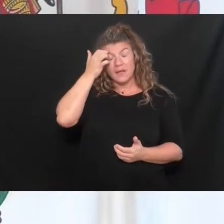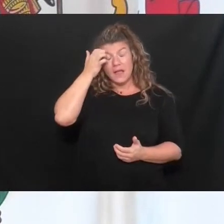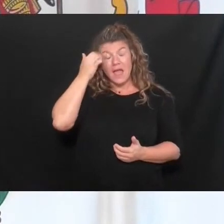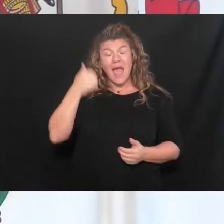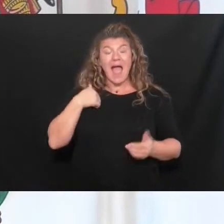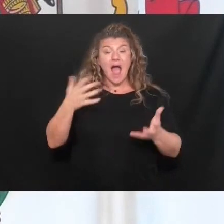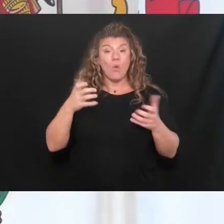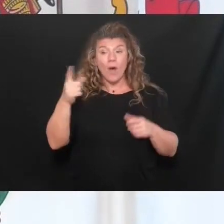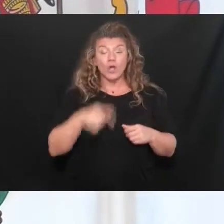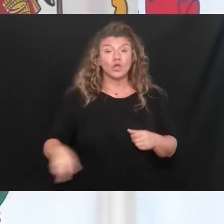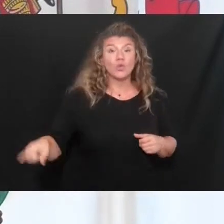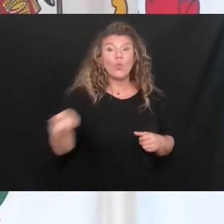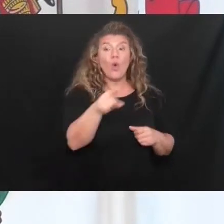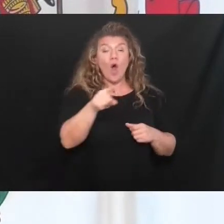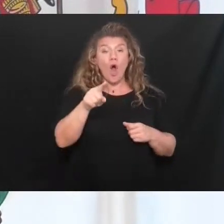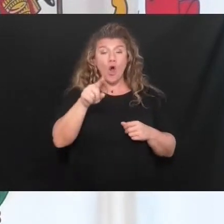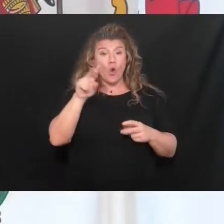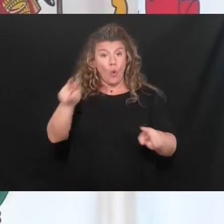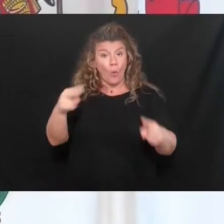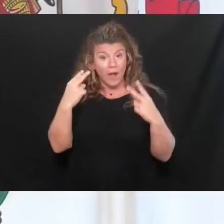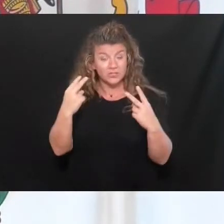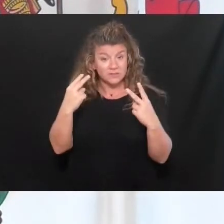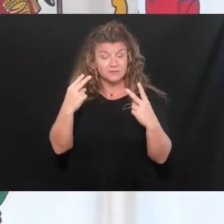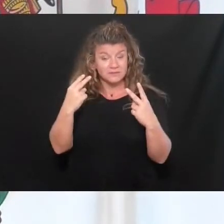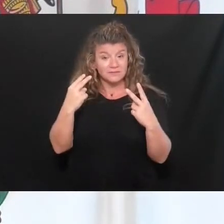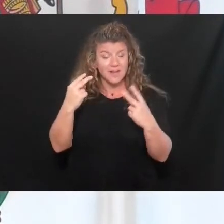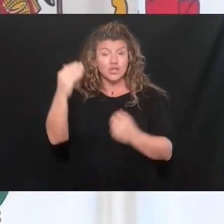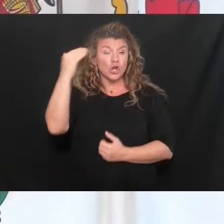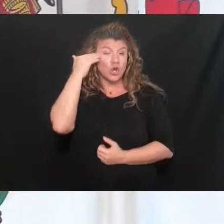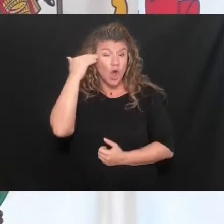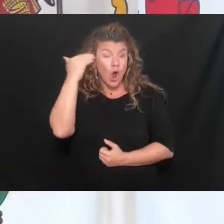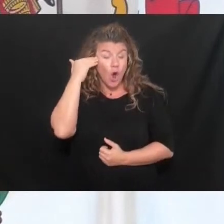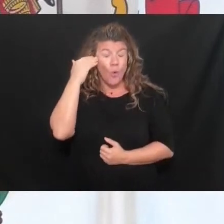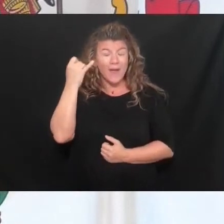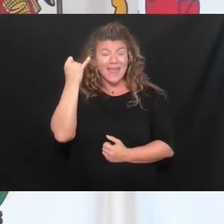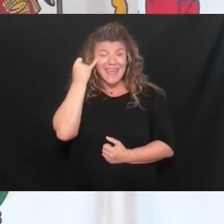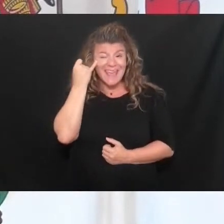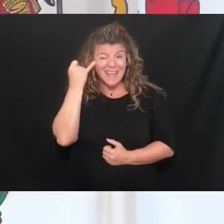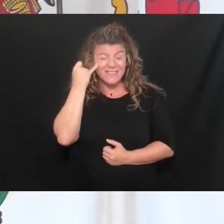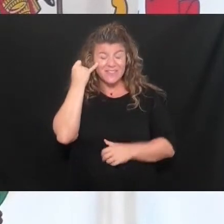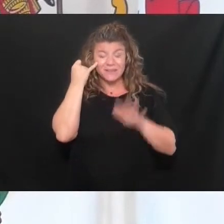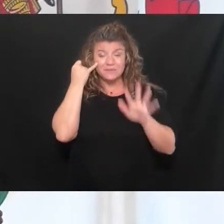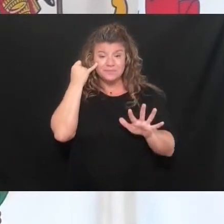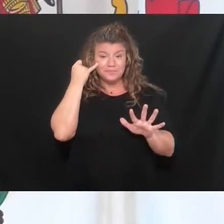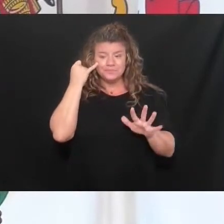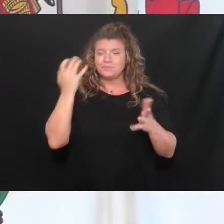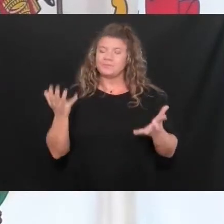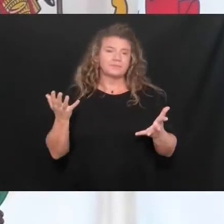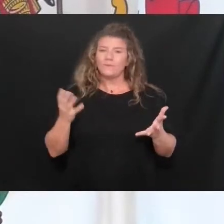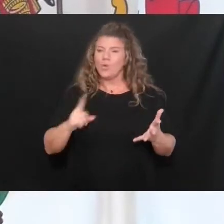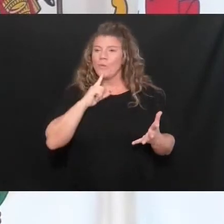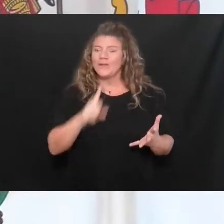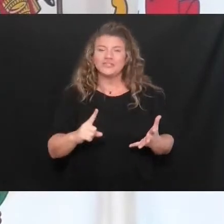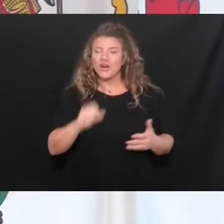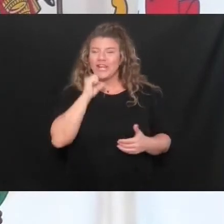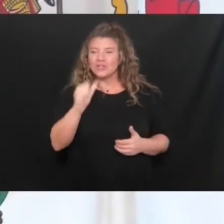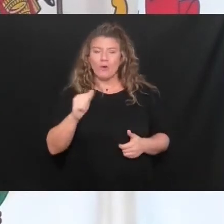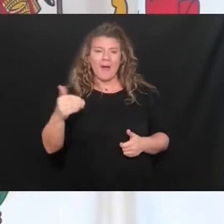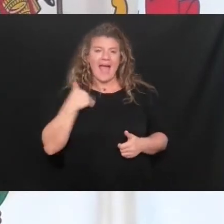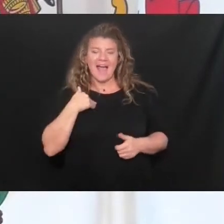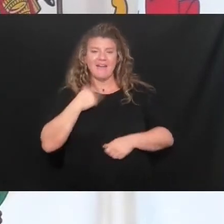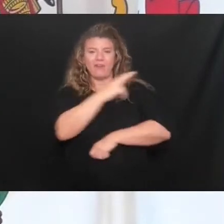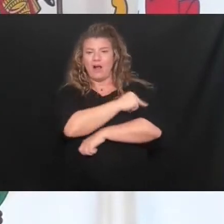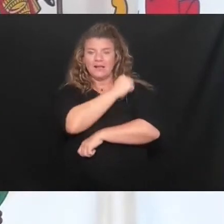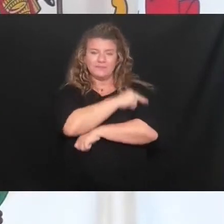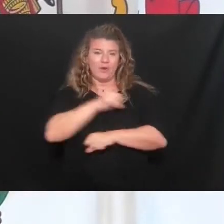the listeners out there that are watching to know that we surely don't have our